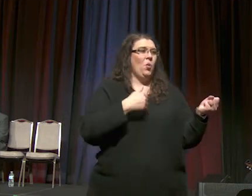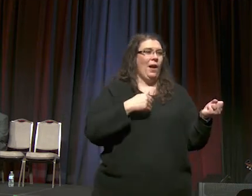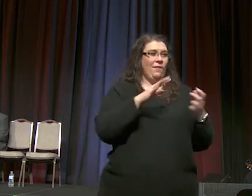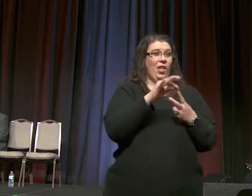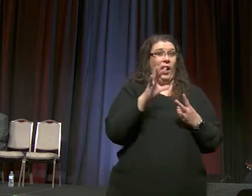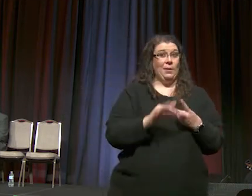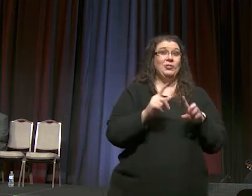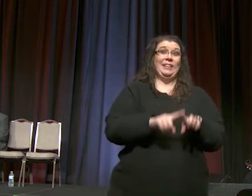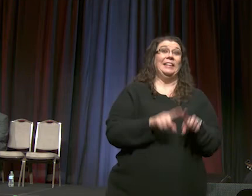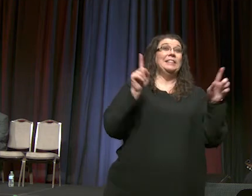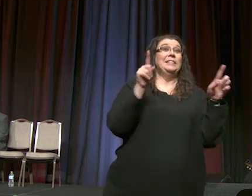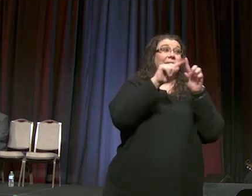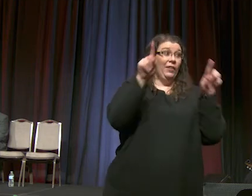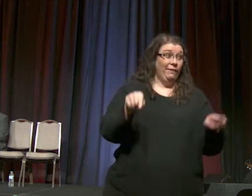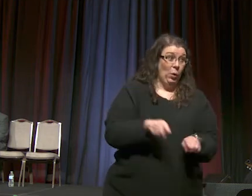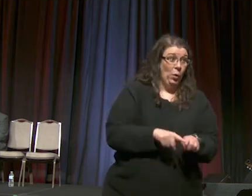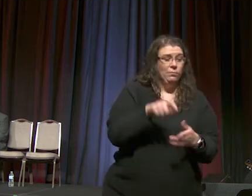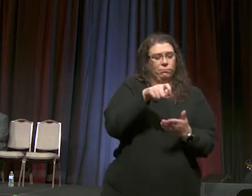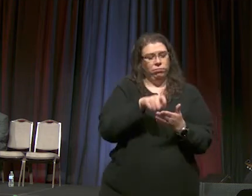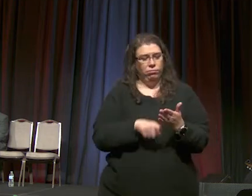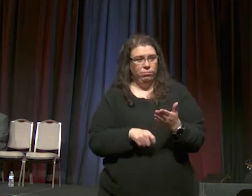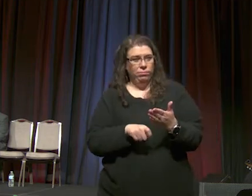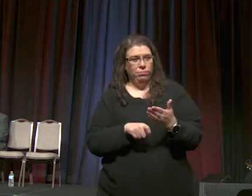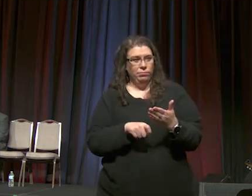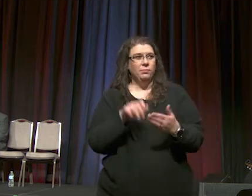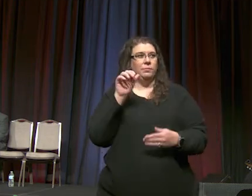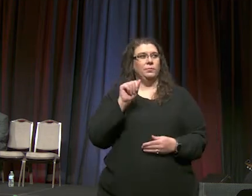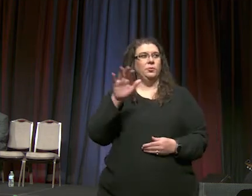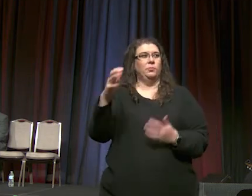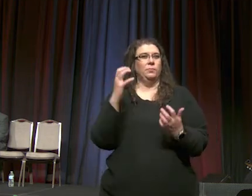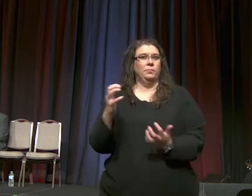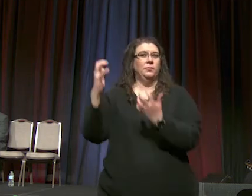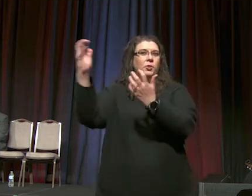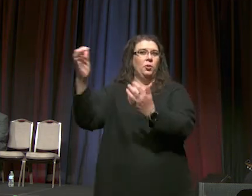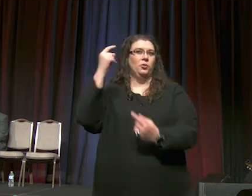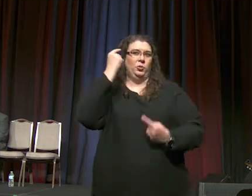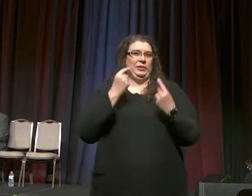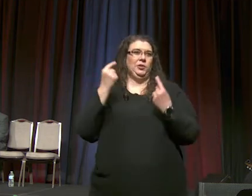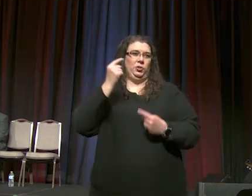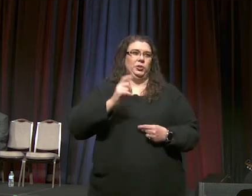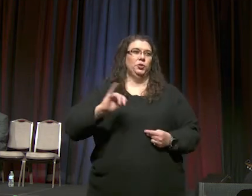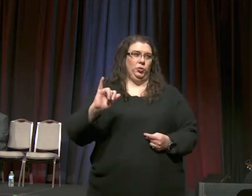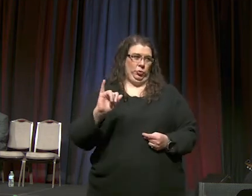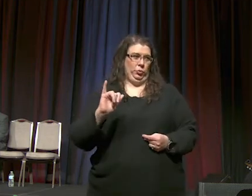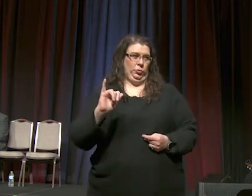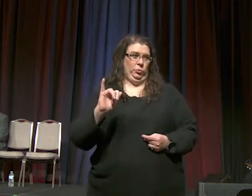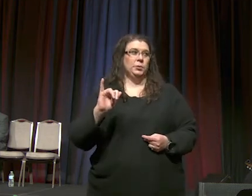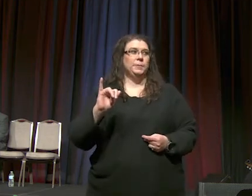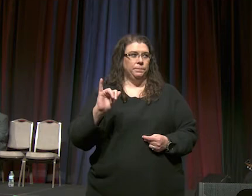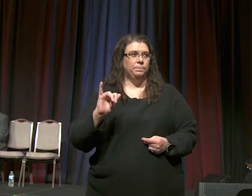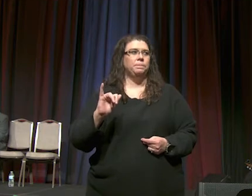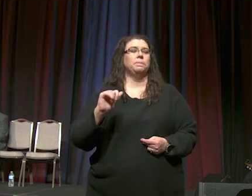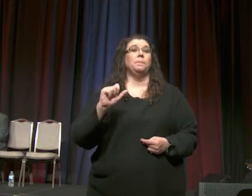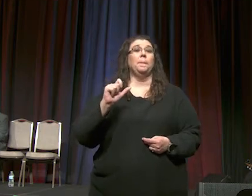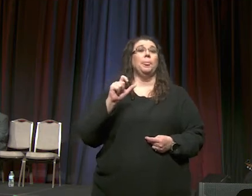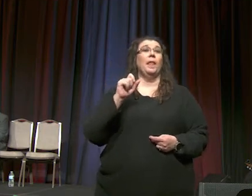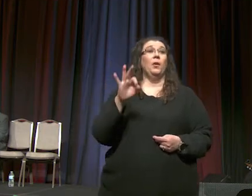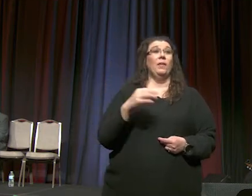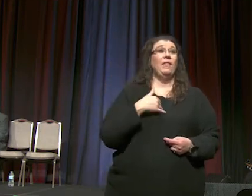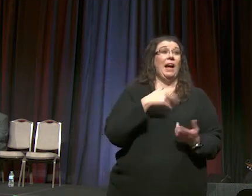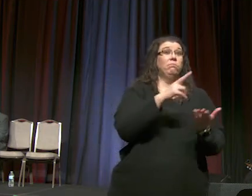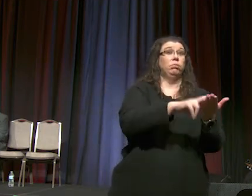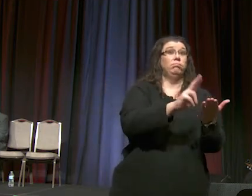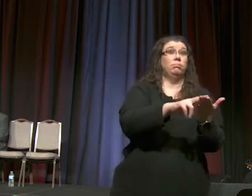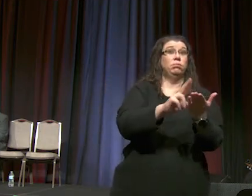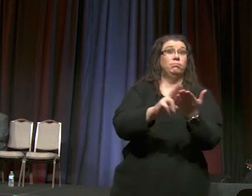different form to have that item brought for plenary consideration. And so if you get enough